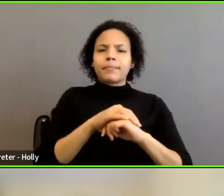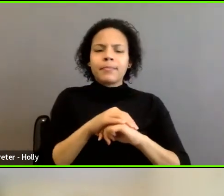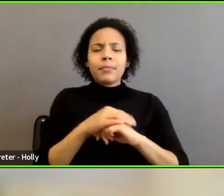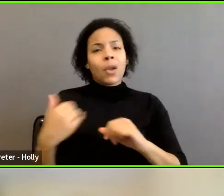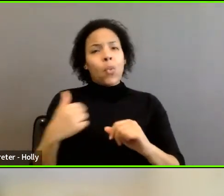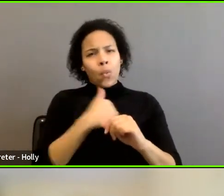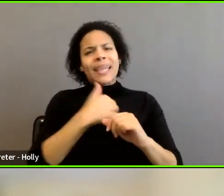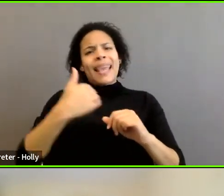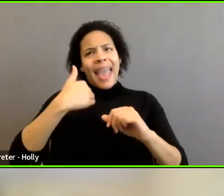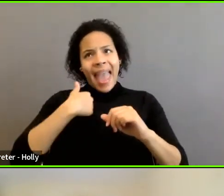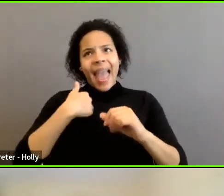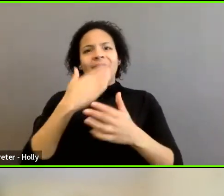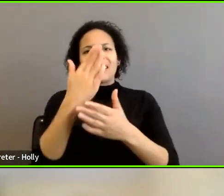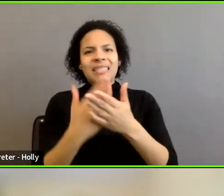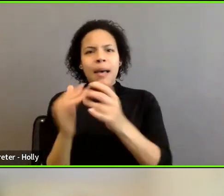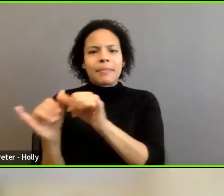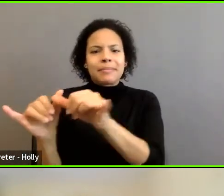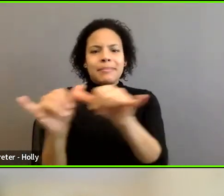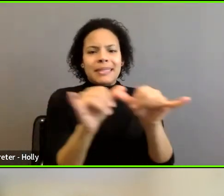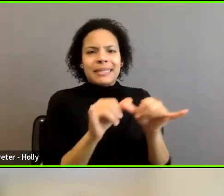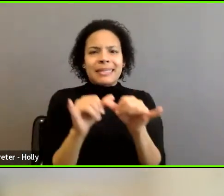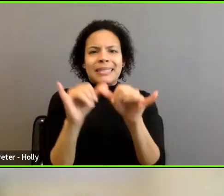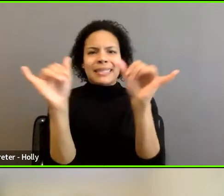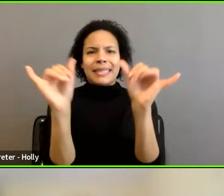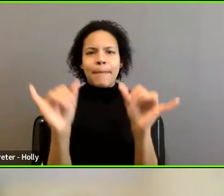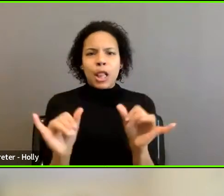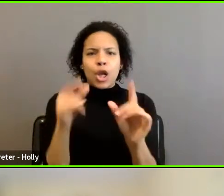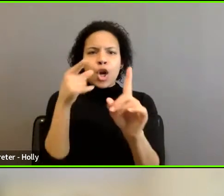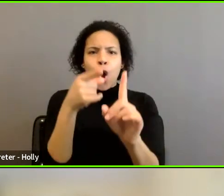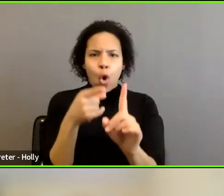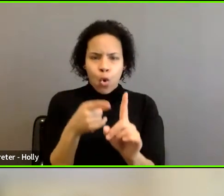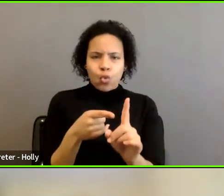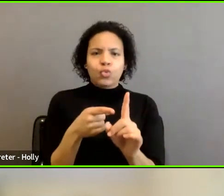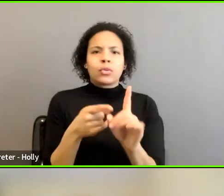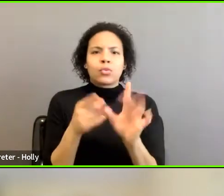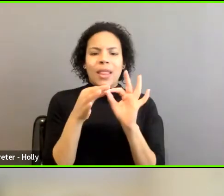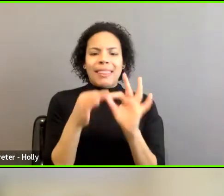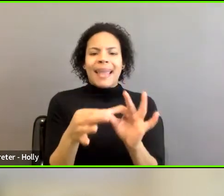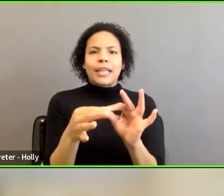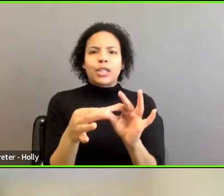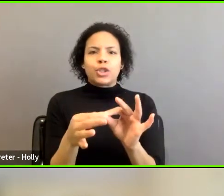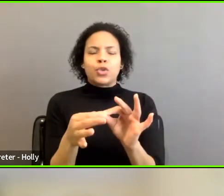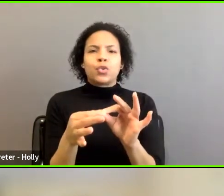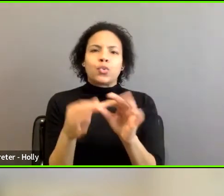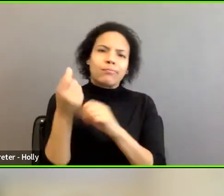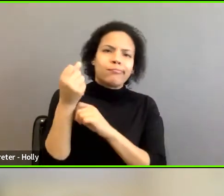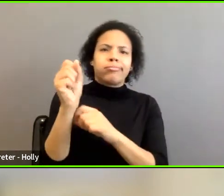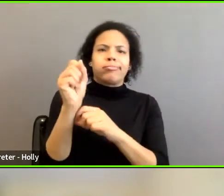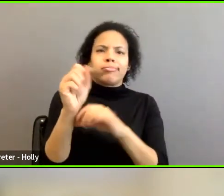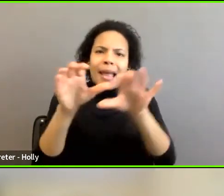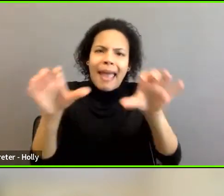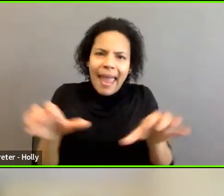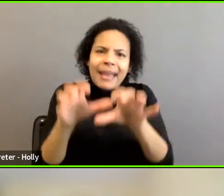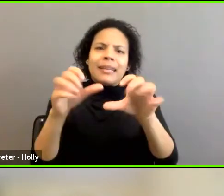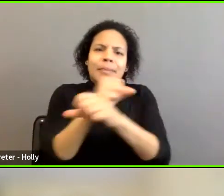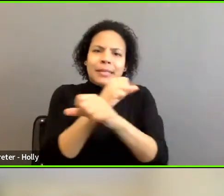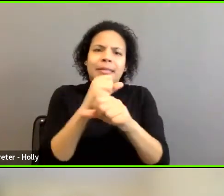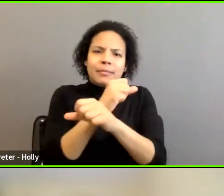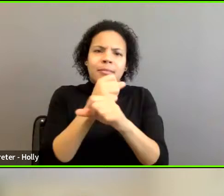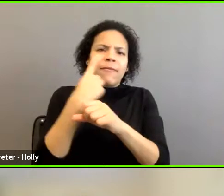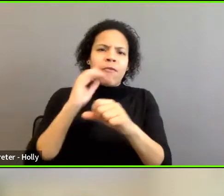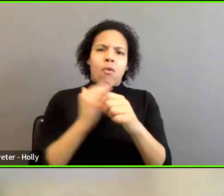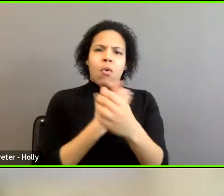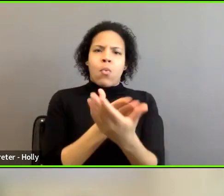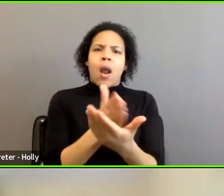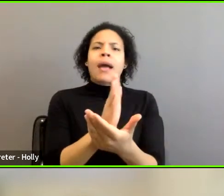around activism, and how we can, find those commonalities and actually bring forth